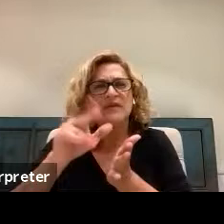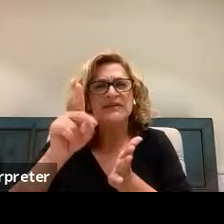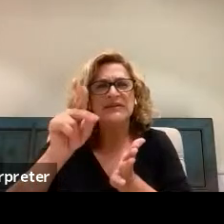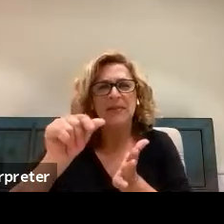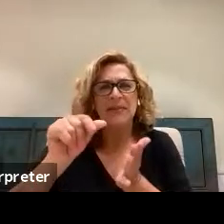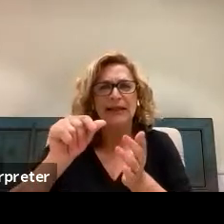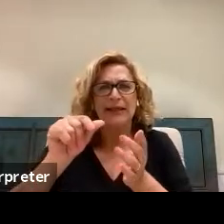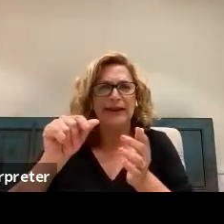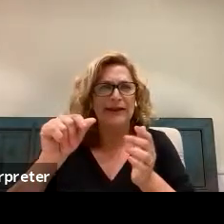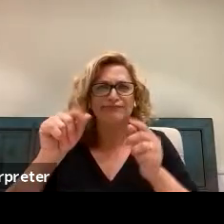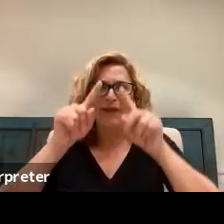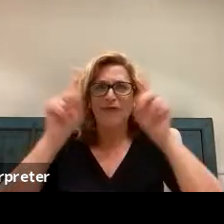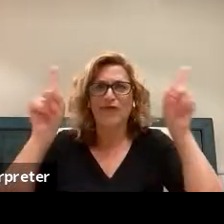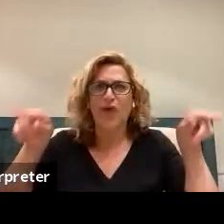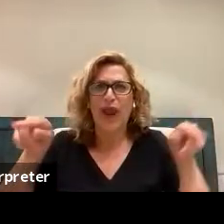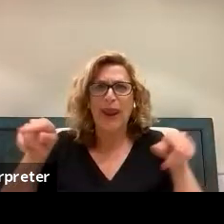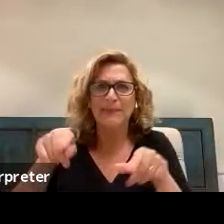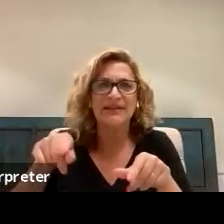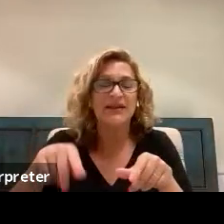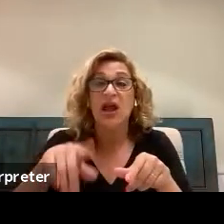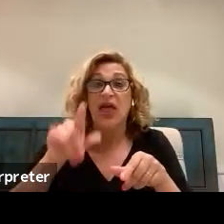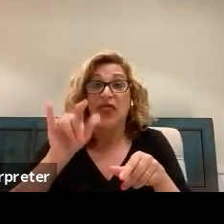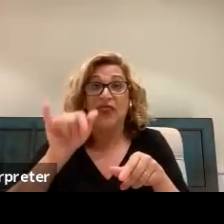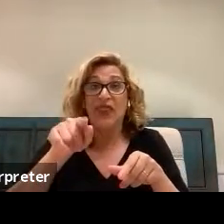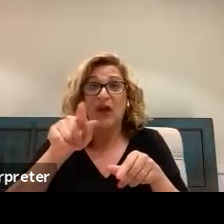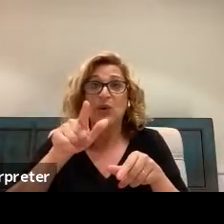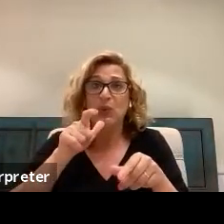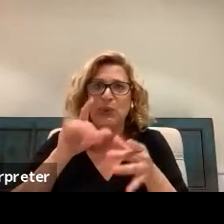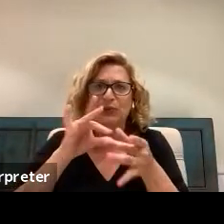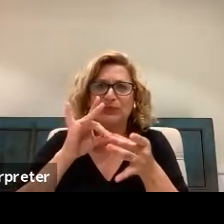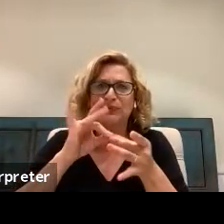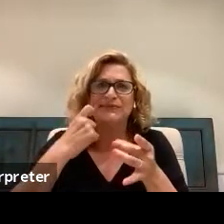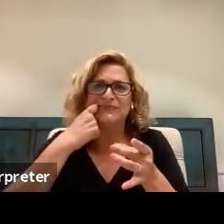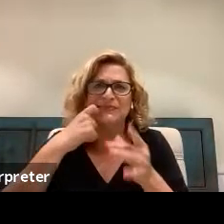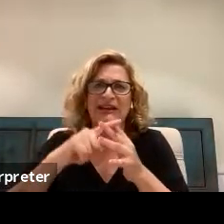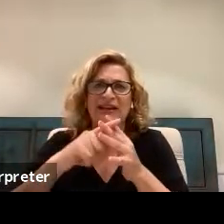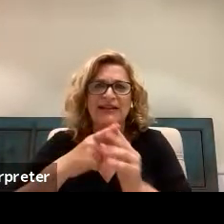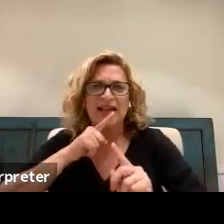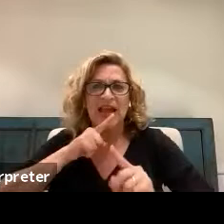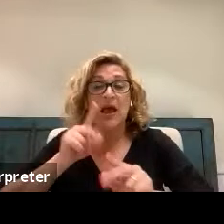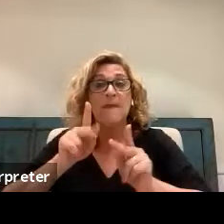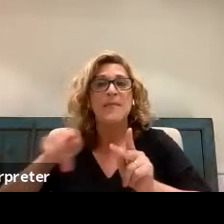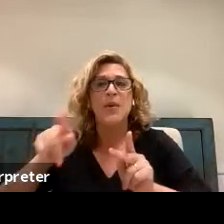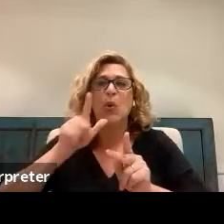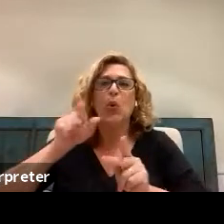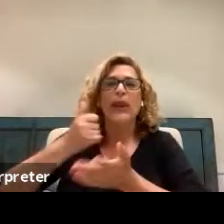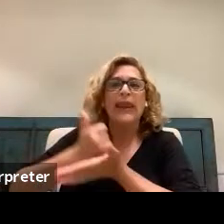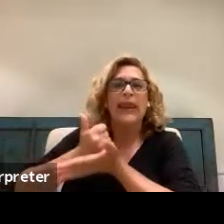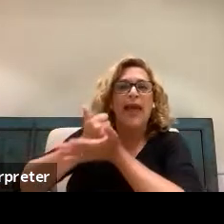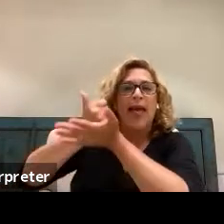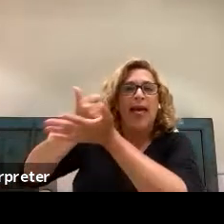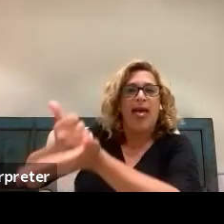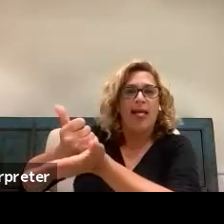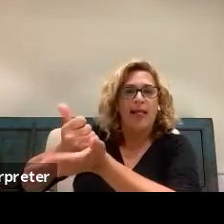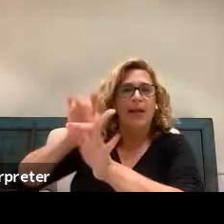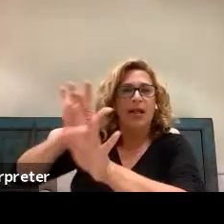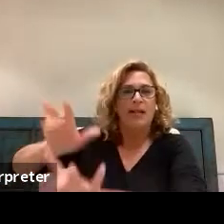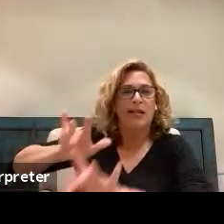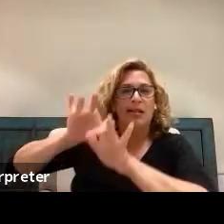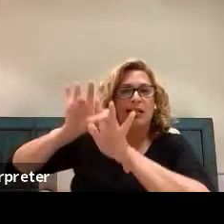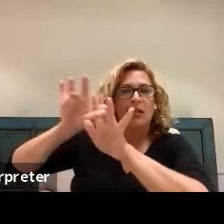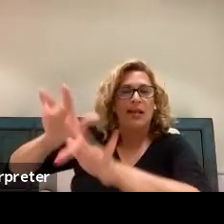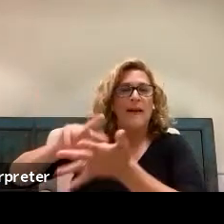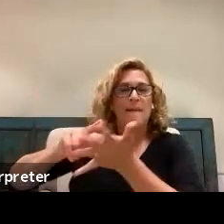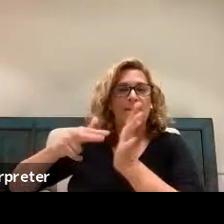of your initial answers, as those people who need help. Right, so it's either through a patronage model or it's through a deficit model,